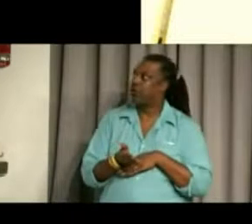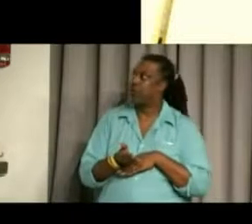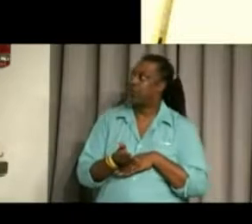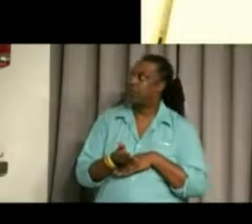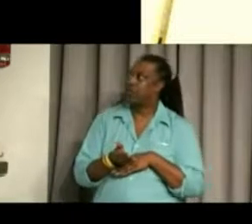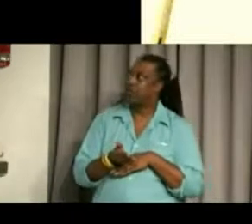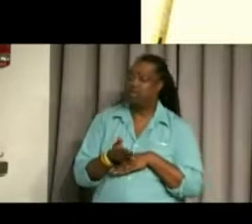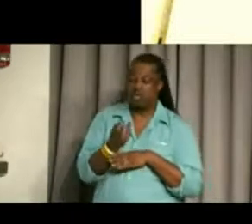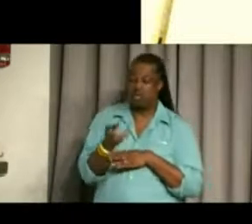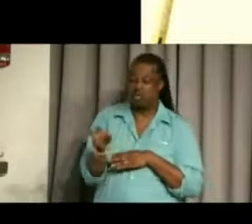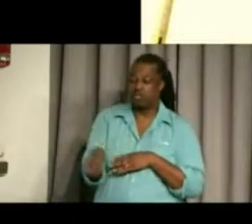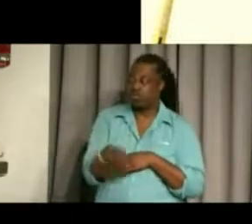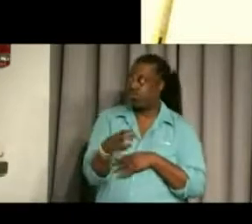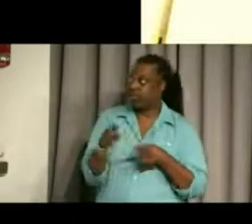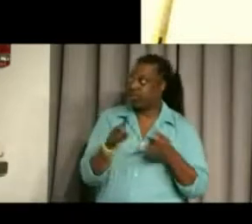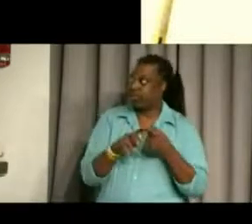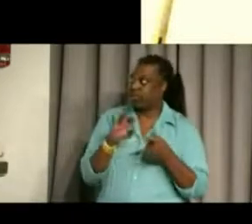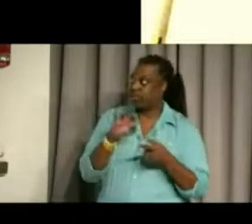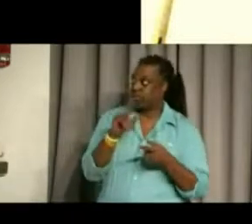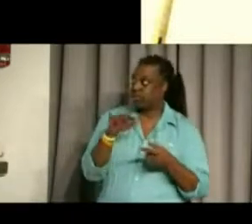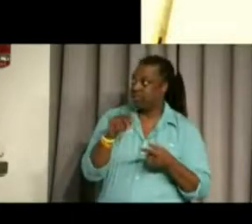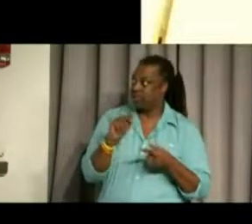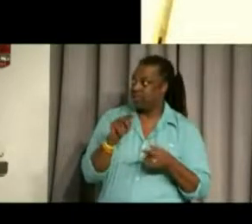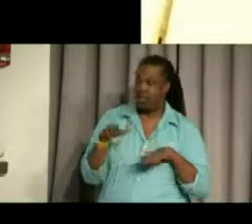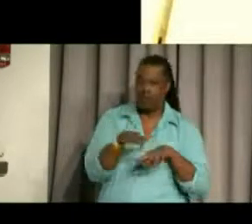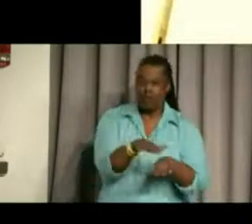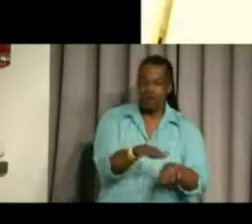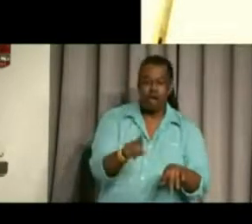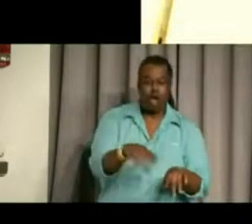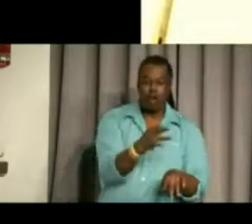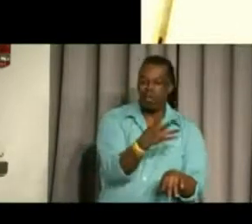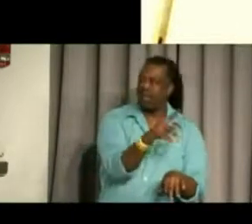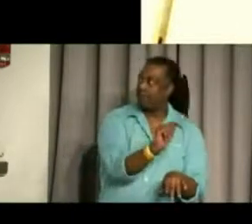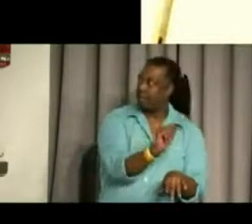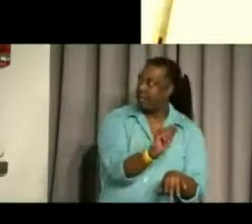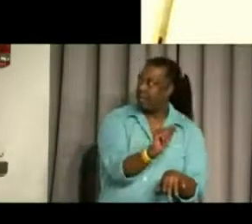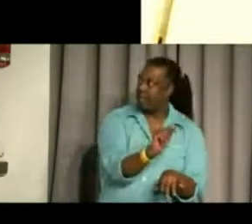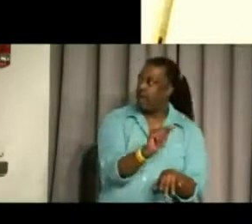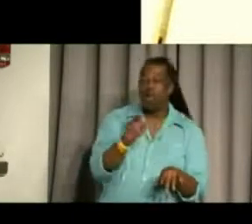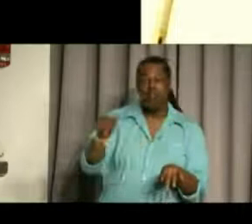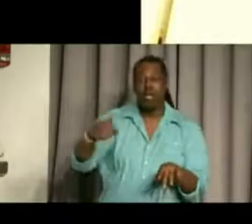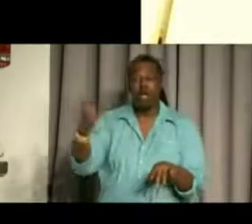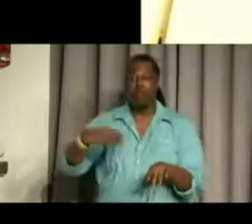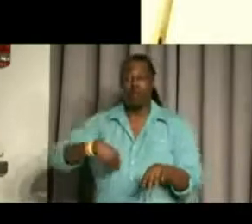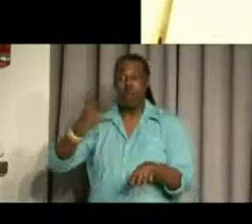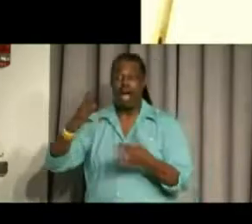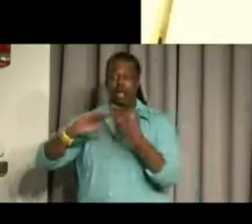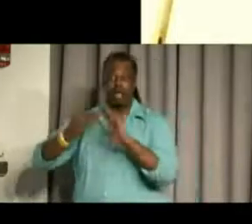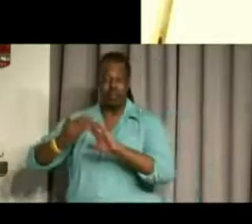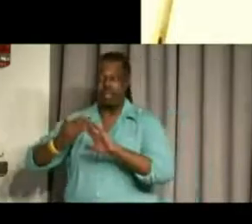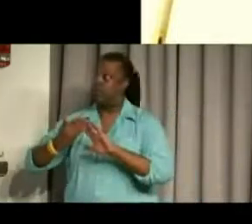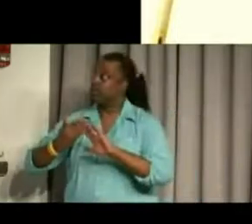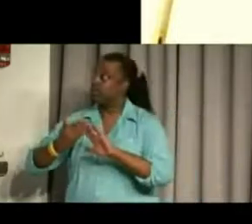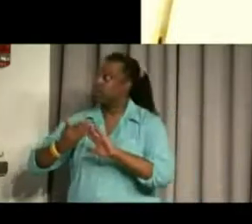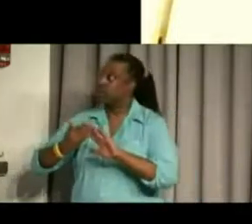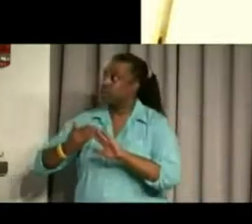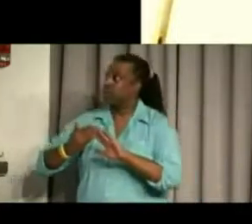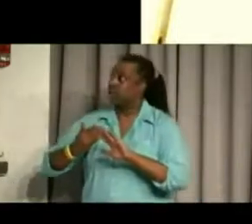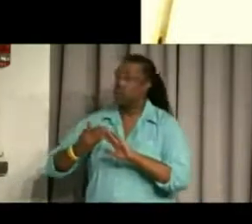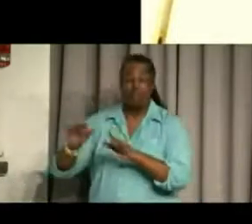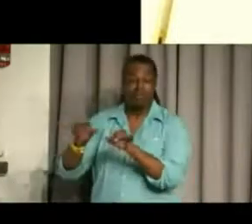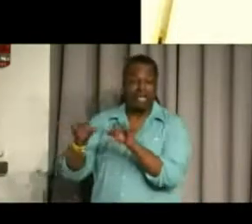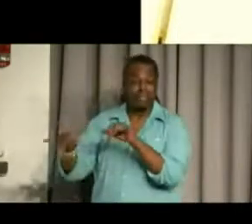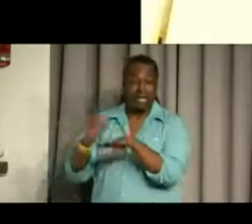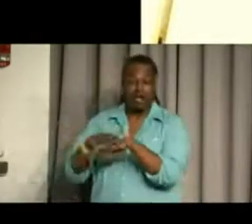the switch to the Flint River, only Flint was on the Detroit water. With all of the white communities, they stayed on the